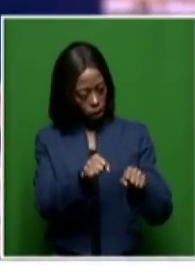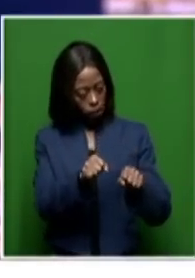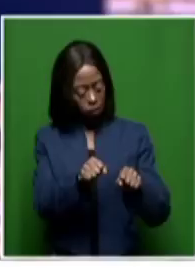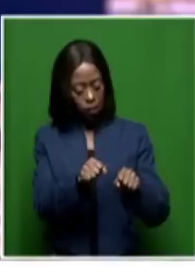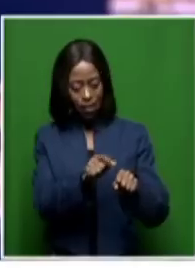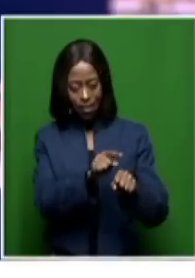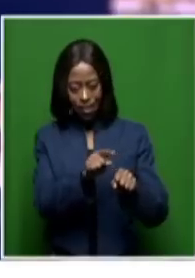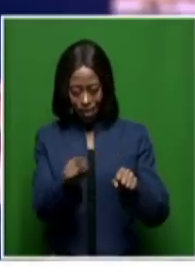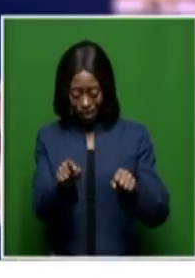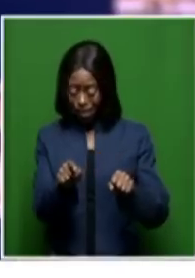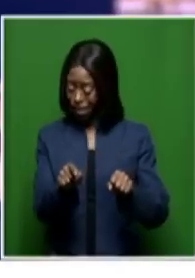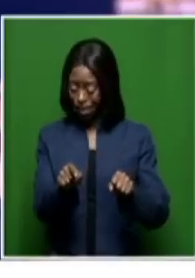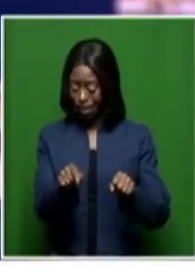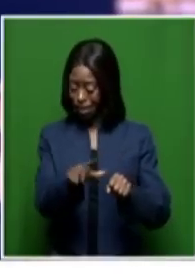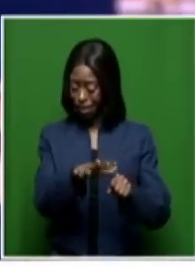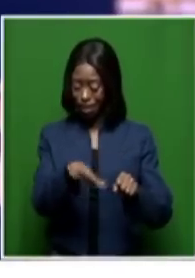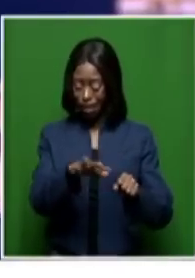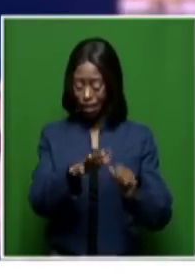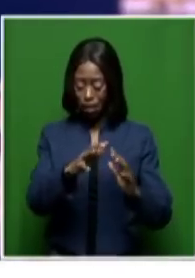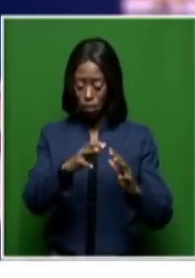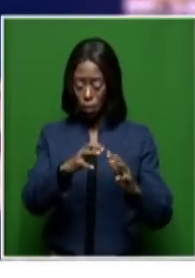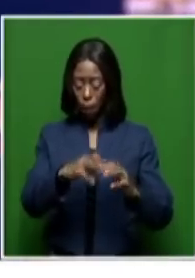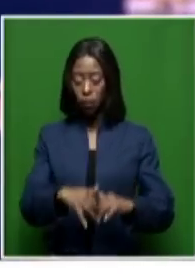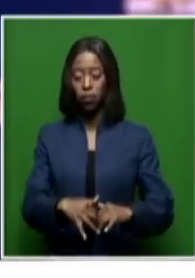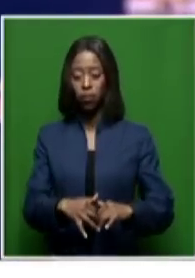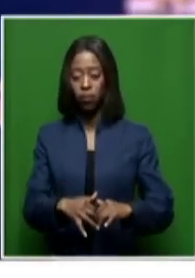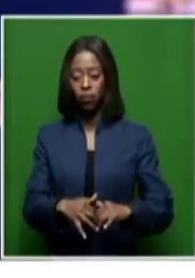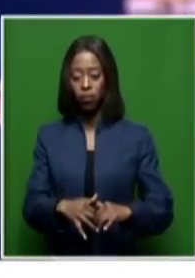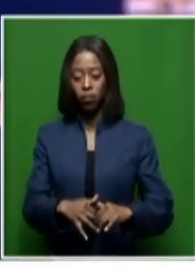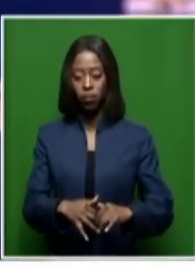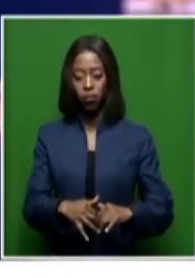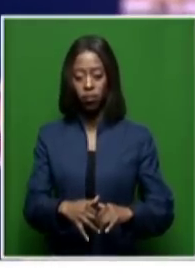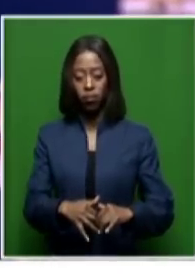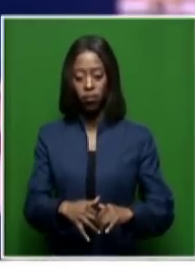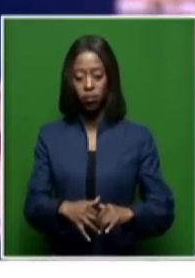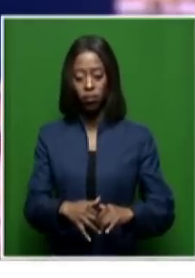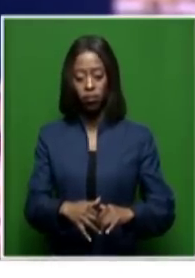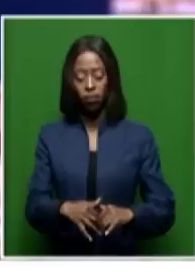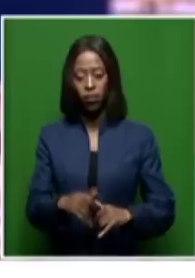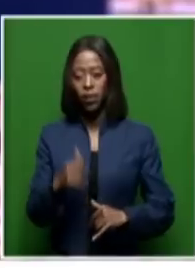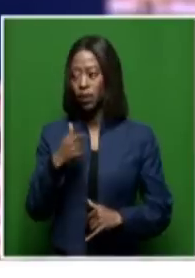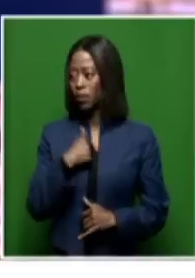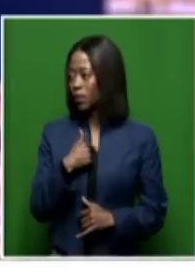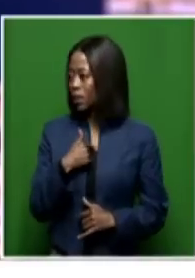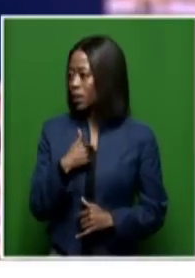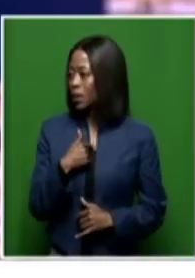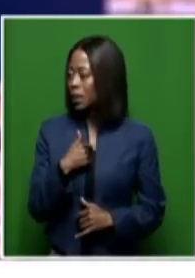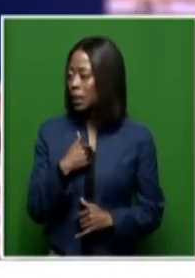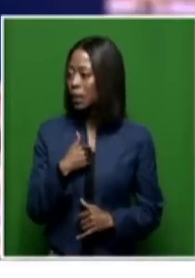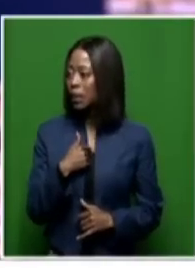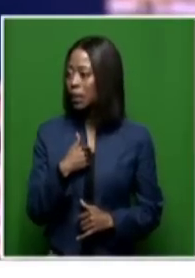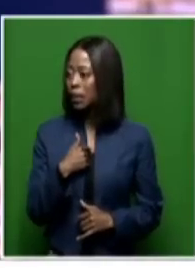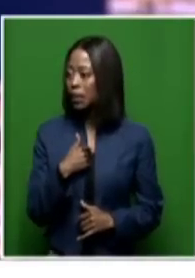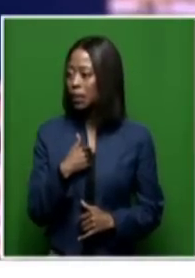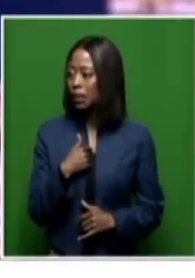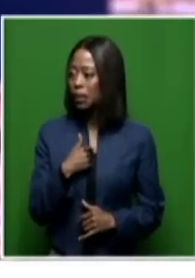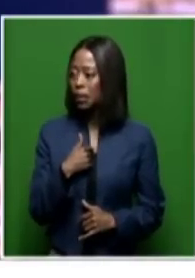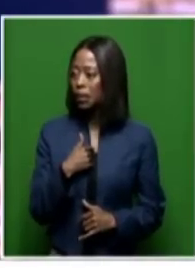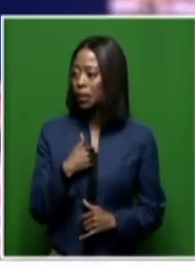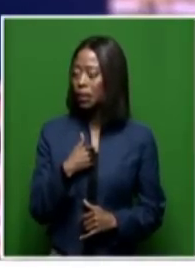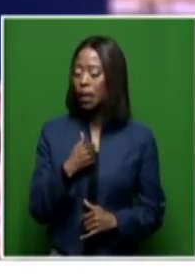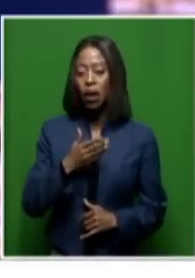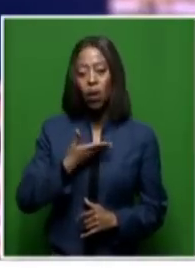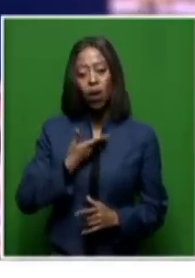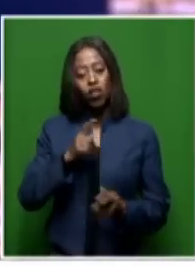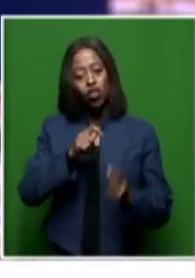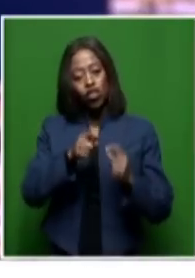This is a broken place. I never sat on my laurel about undoing the horrible